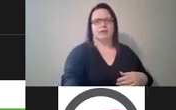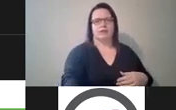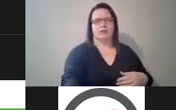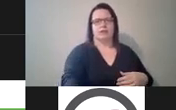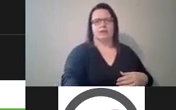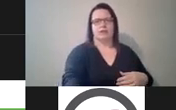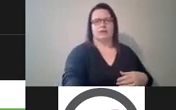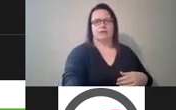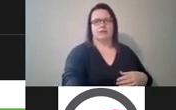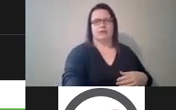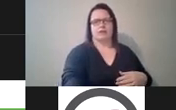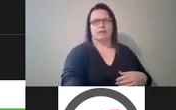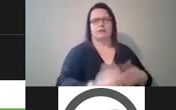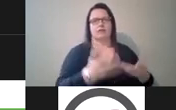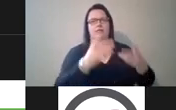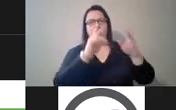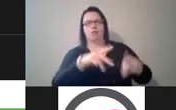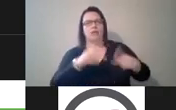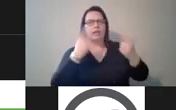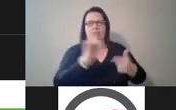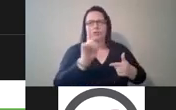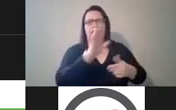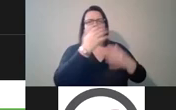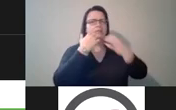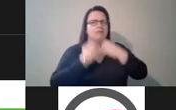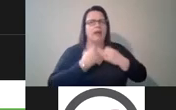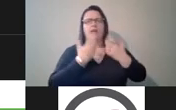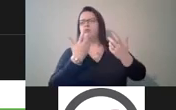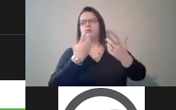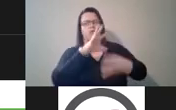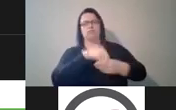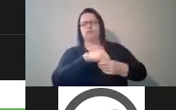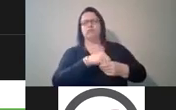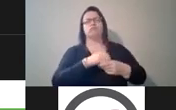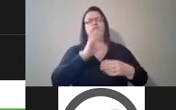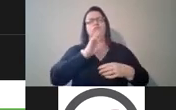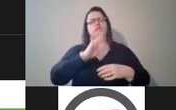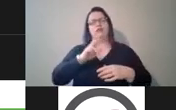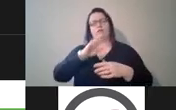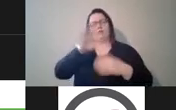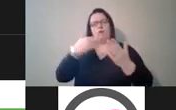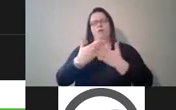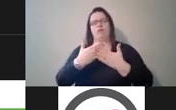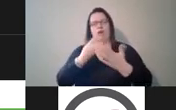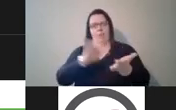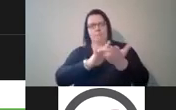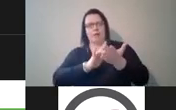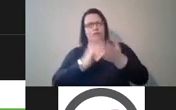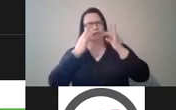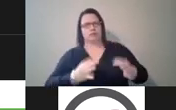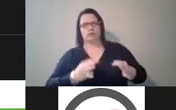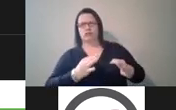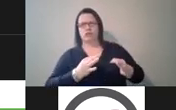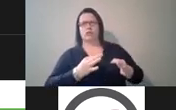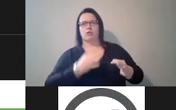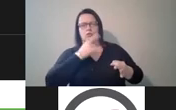and a person's values and preferences. And as a result, it's ultimately, I think, the clinical judgment of the assessor informed